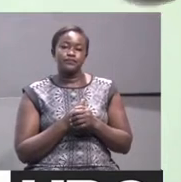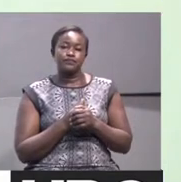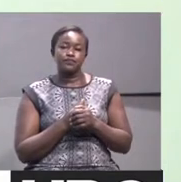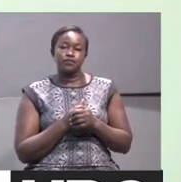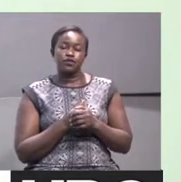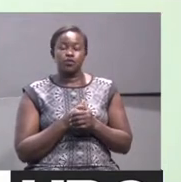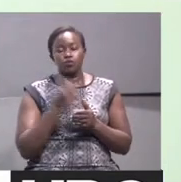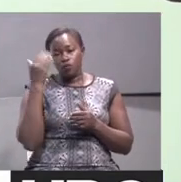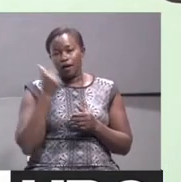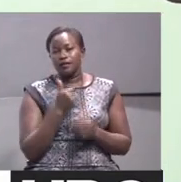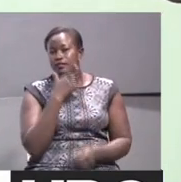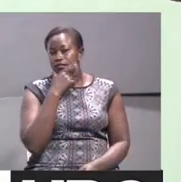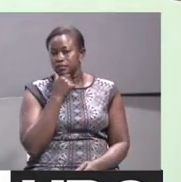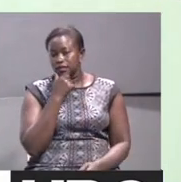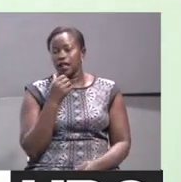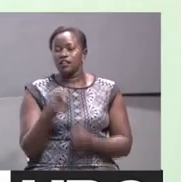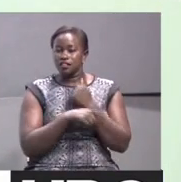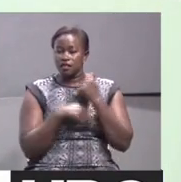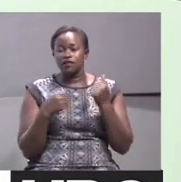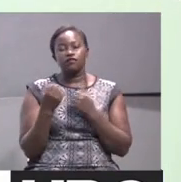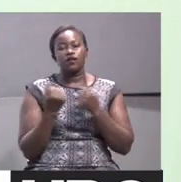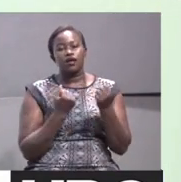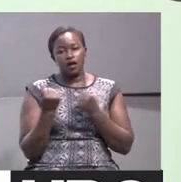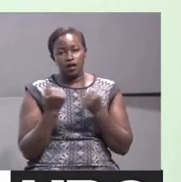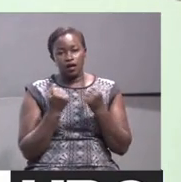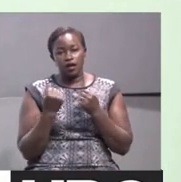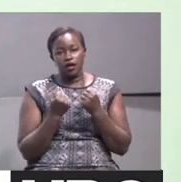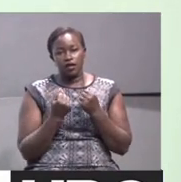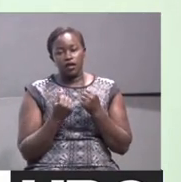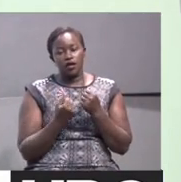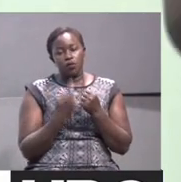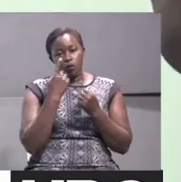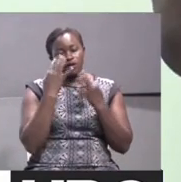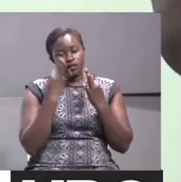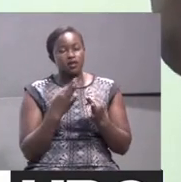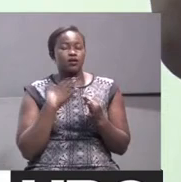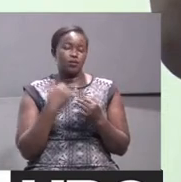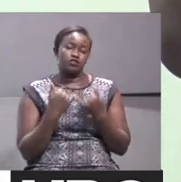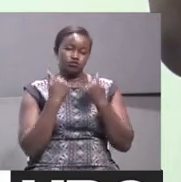over allegations of theft of motor vehicle. That is one thing I wanted to inform you about.